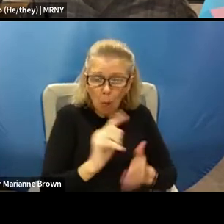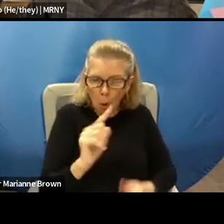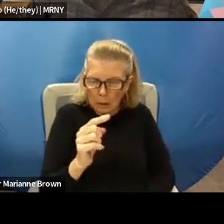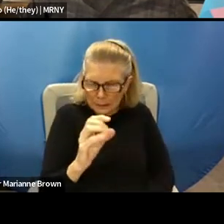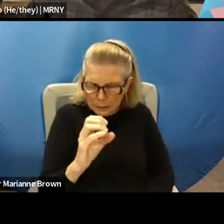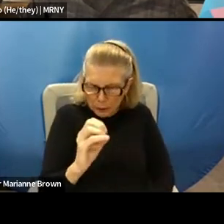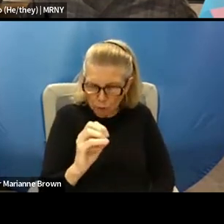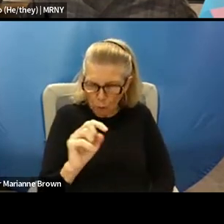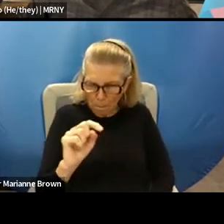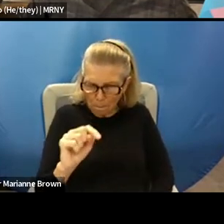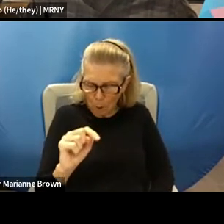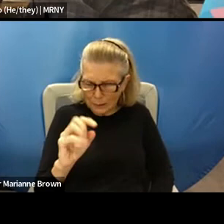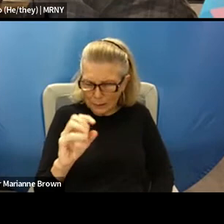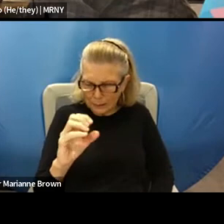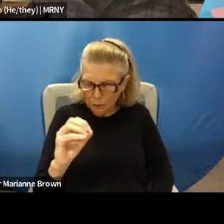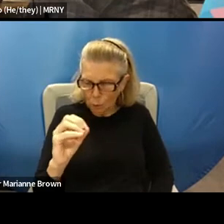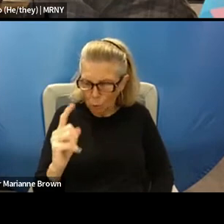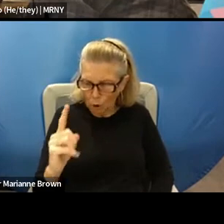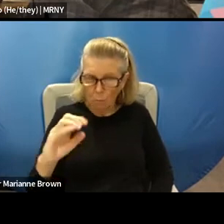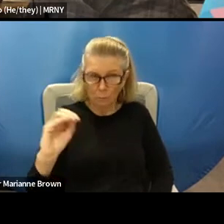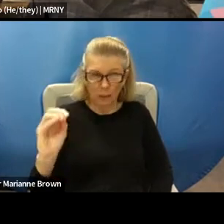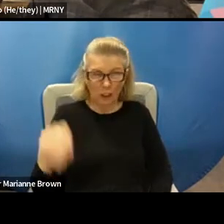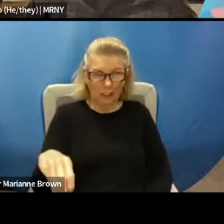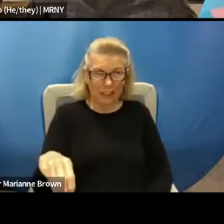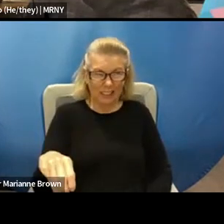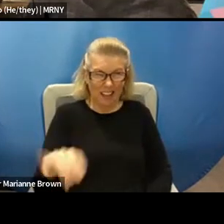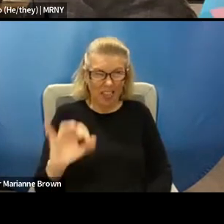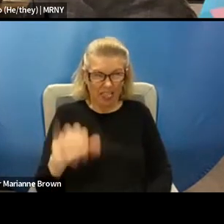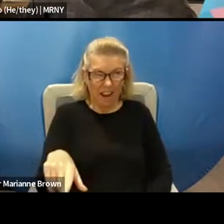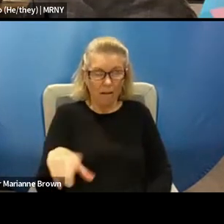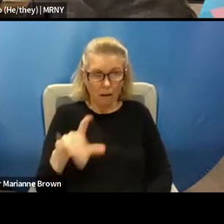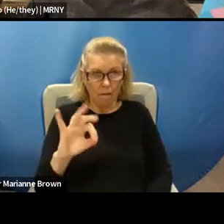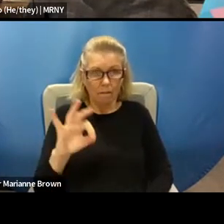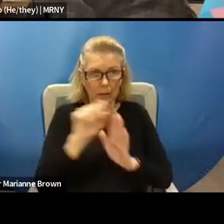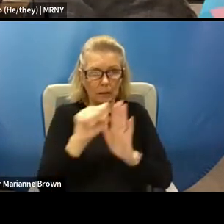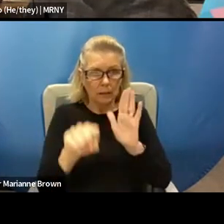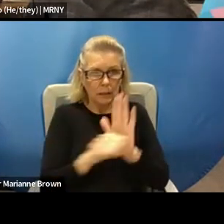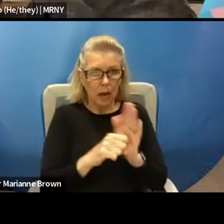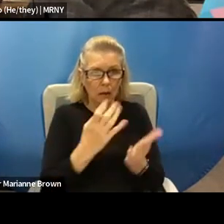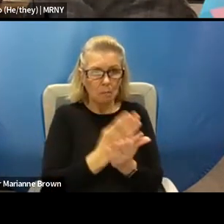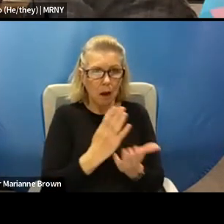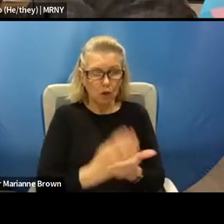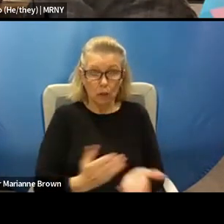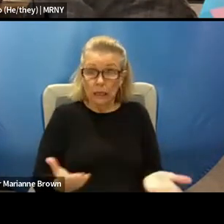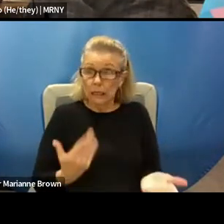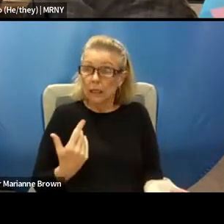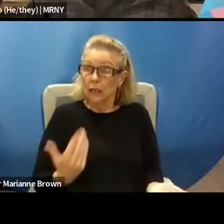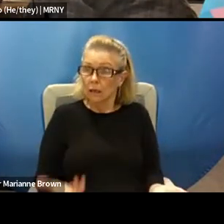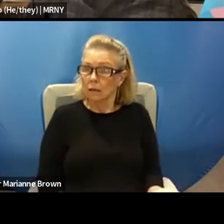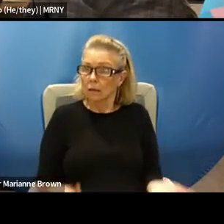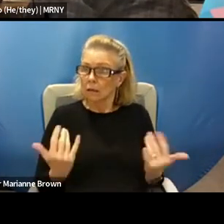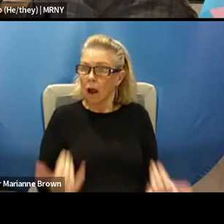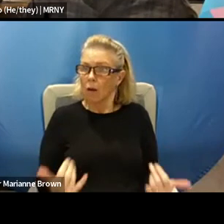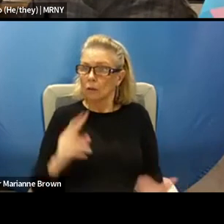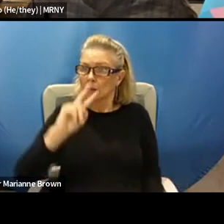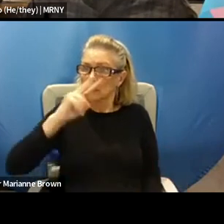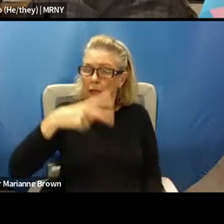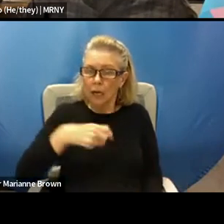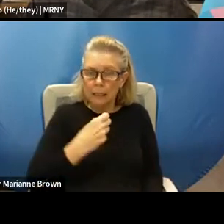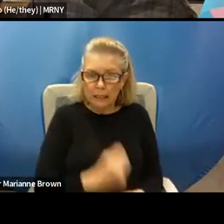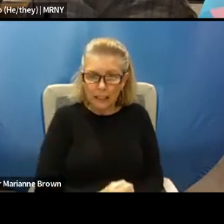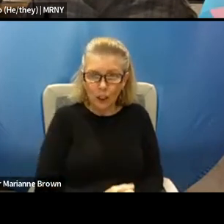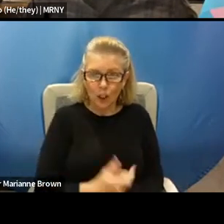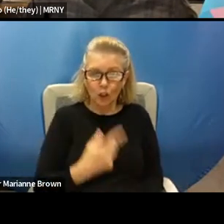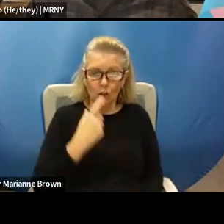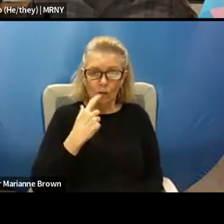0.01% of the state's budget, right? And here we are in the second year at $3 million a day